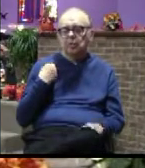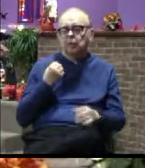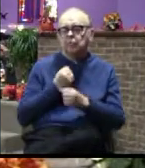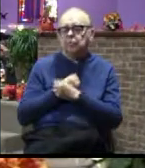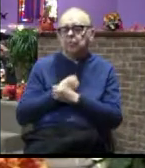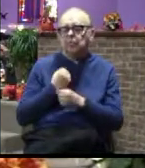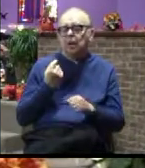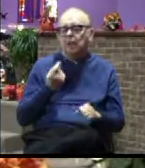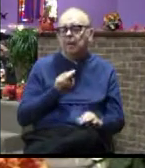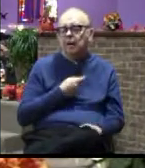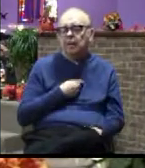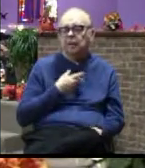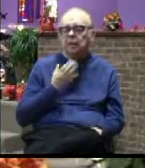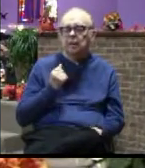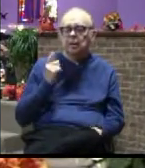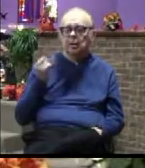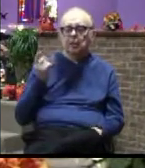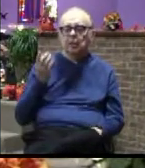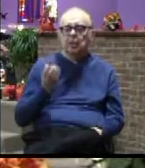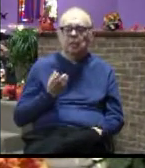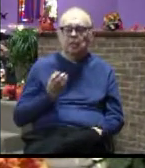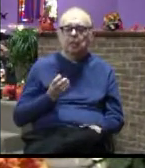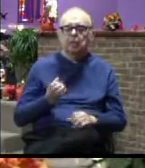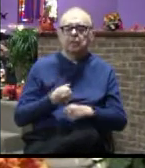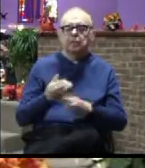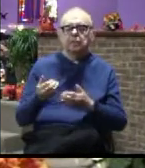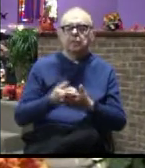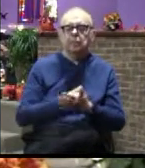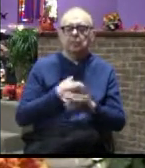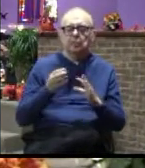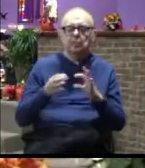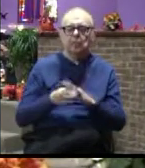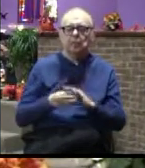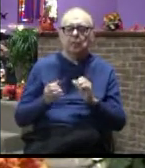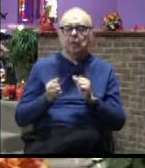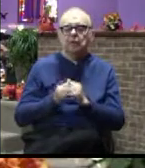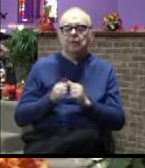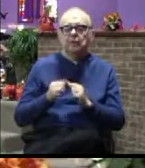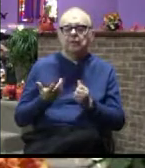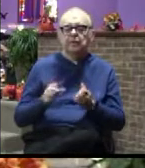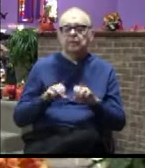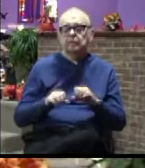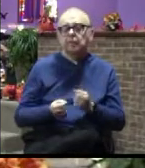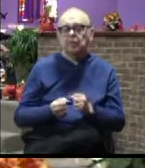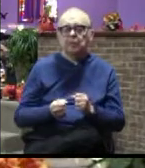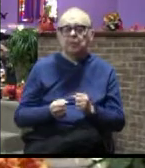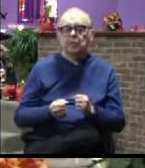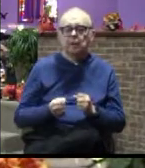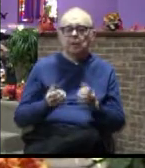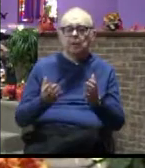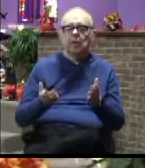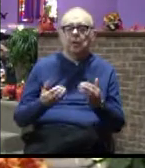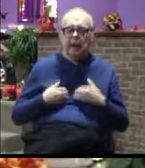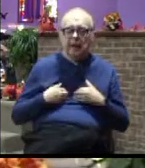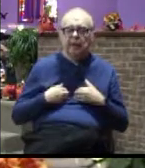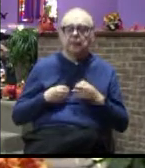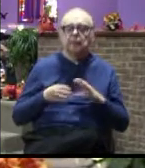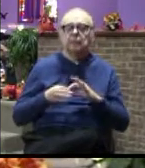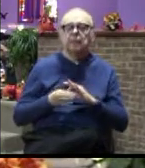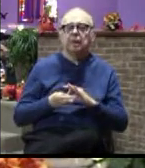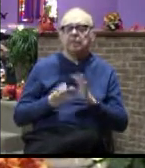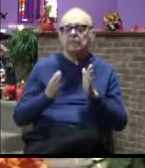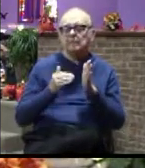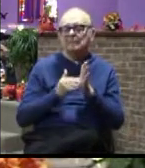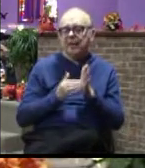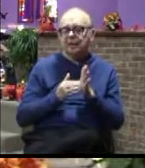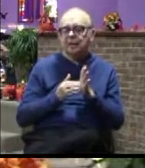love us because he wants to restore the relationship that was broken and he wants to have it back.